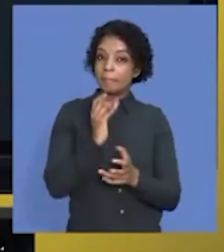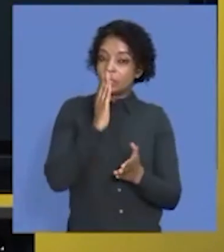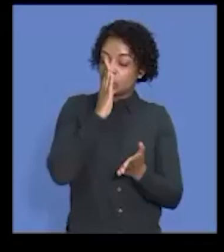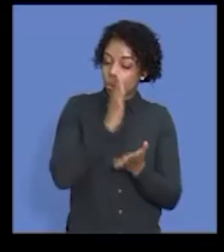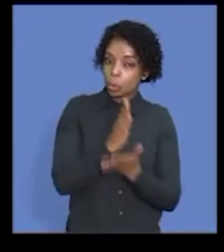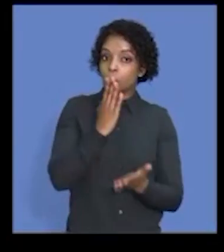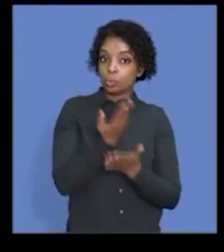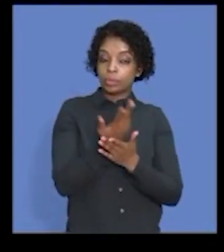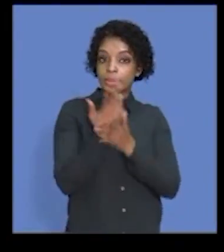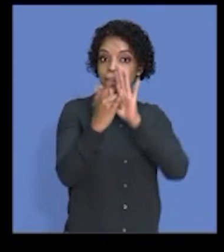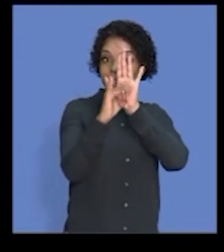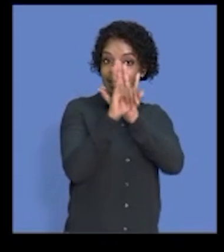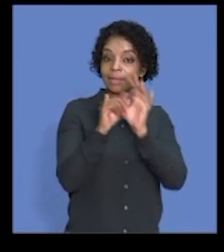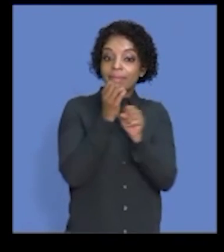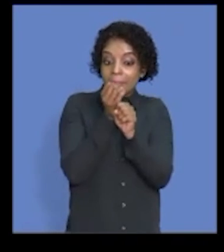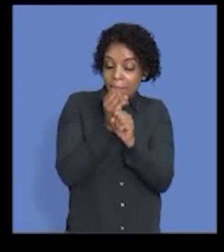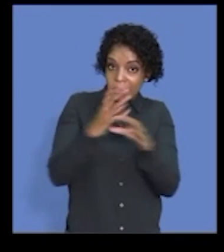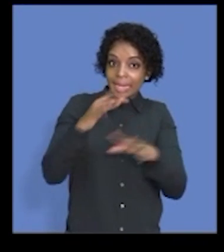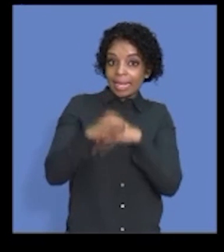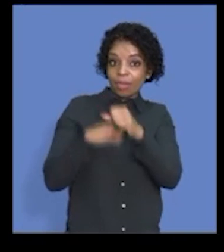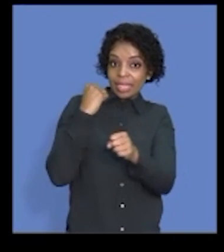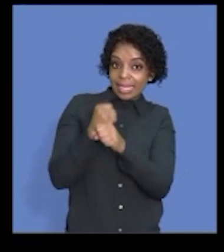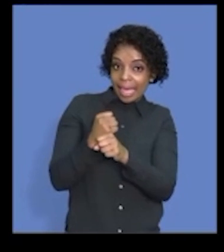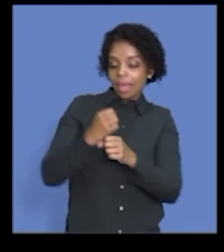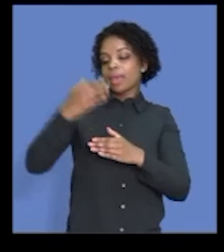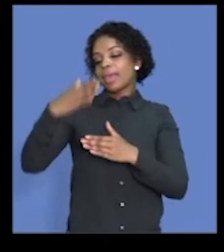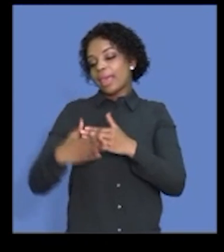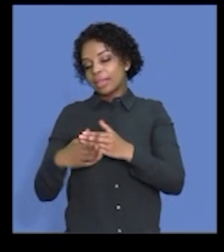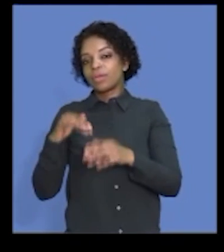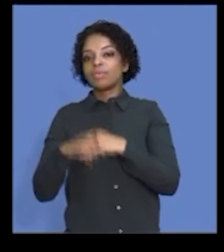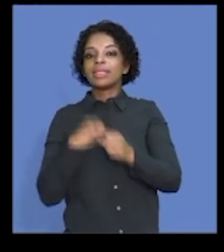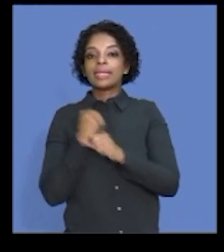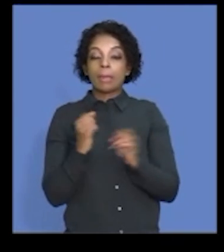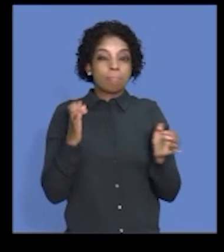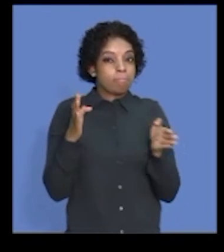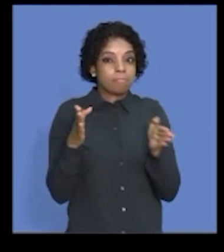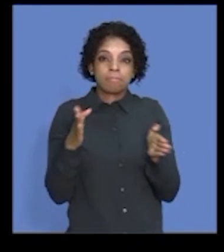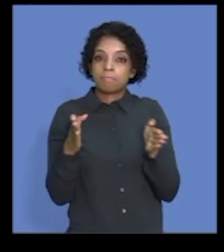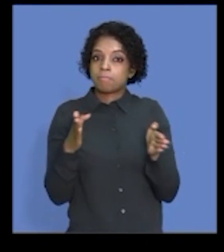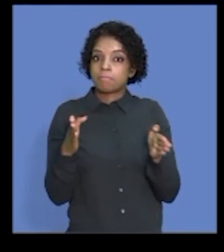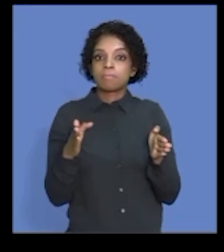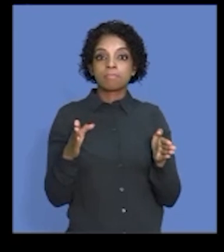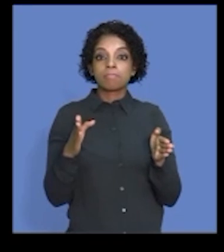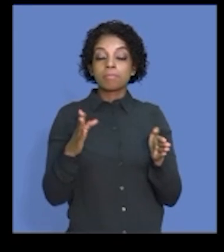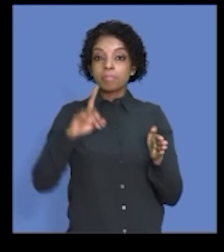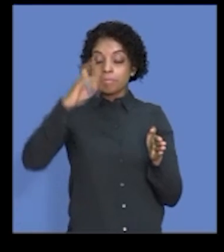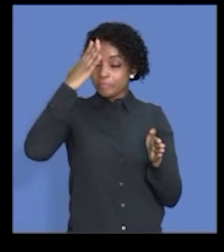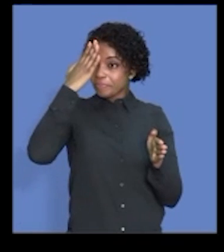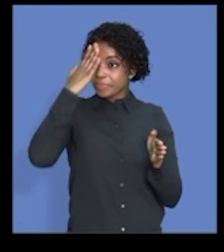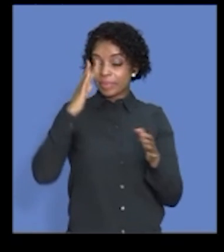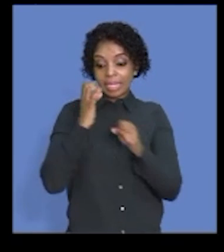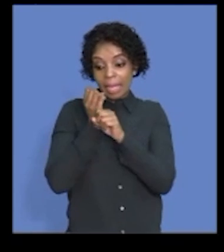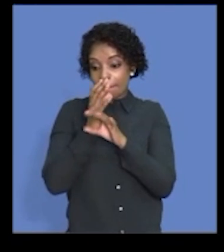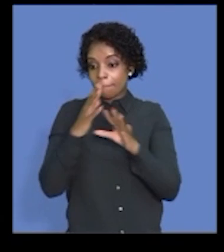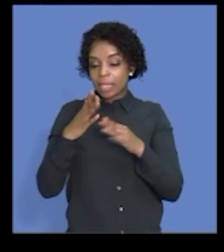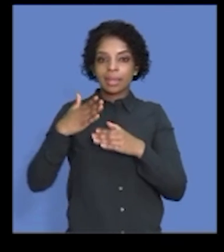the beginning of the year and the end of the year. So you know that that's your starting point, the beginning, and that's the